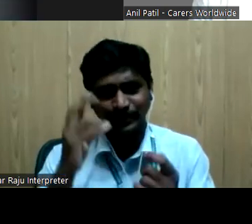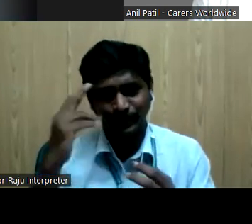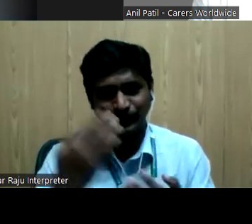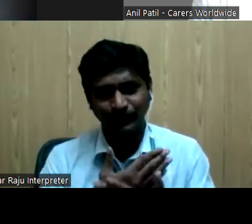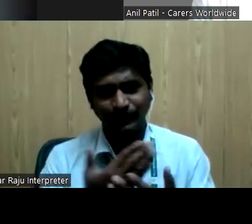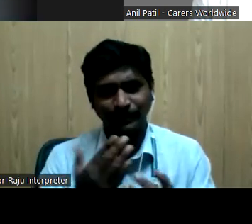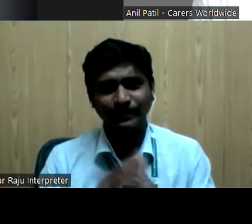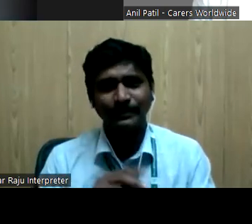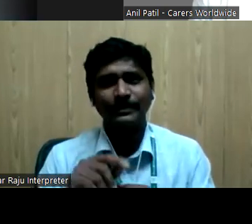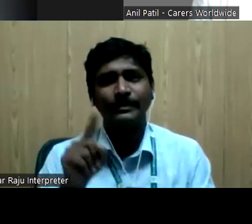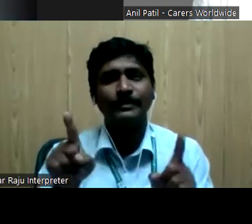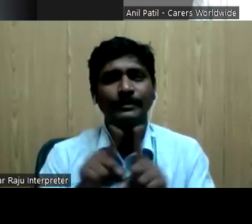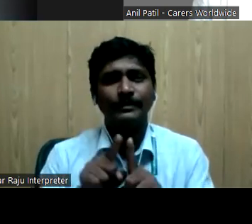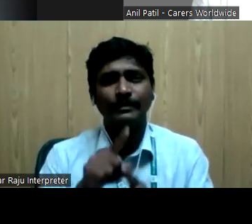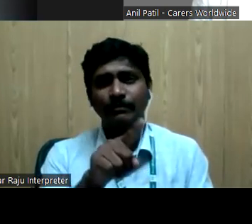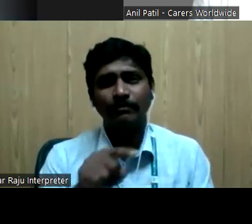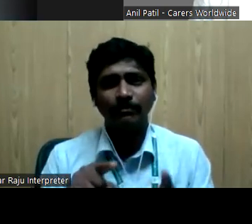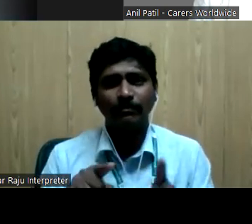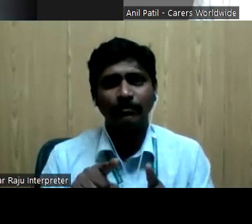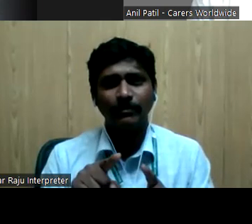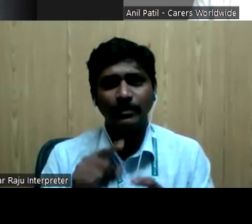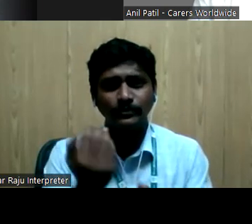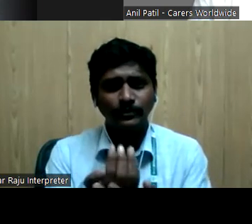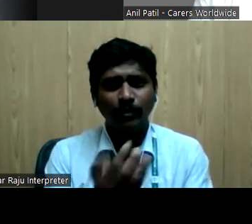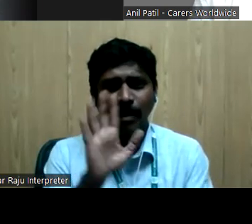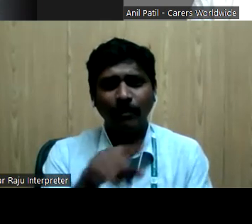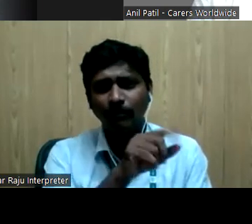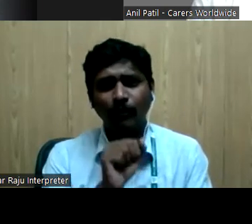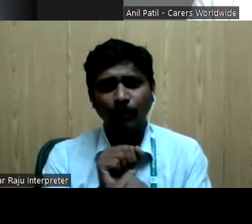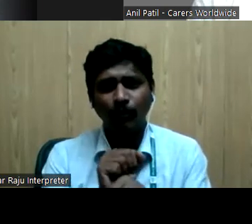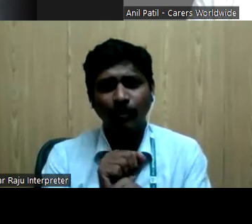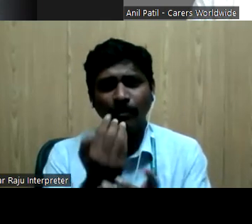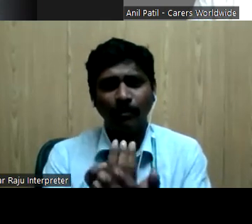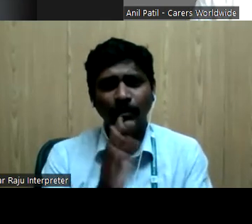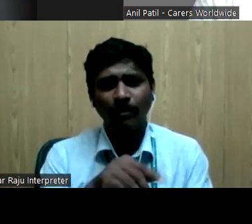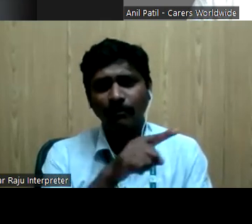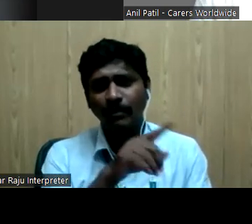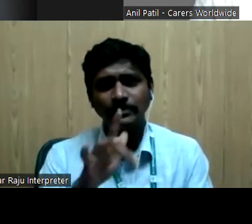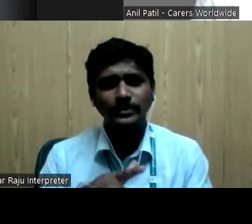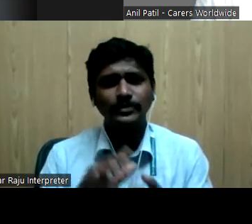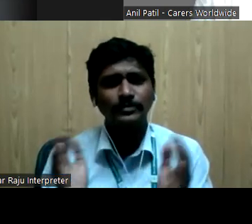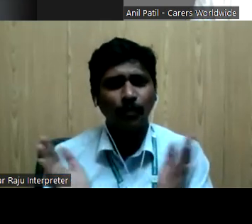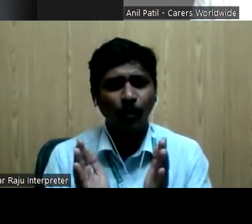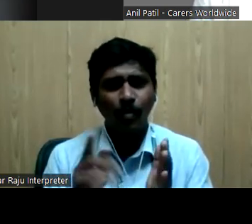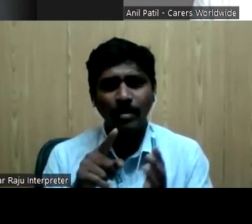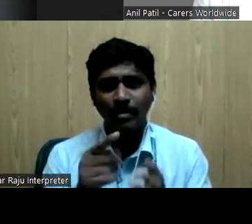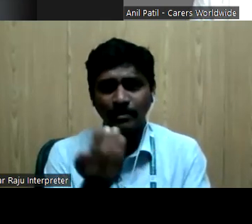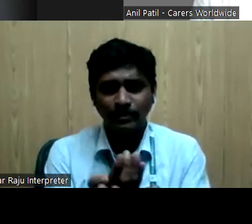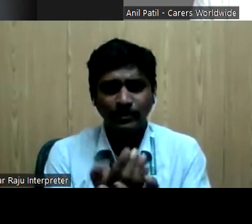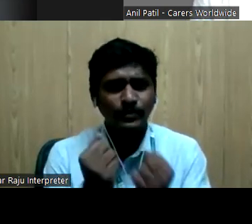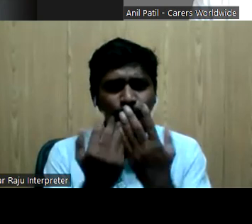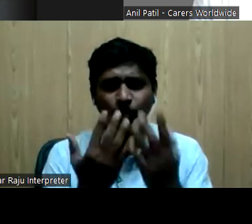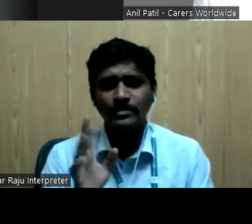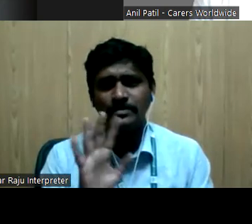Right to Education Act, the resource persons that work there are small resource centers within schools. Not every